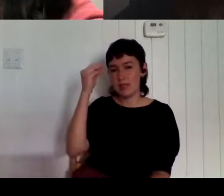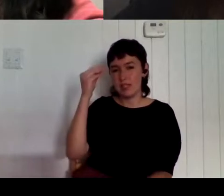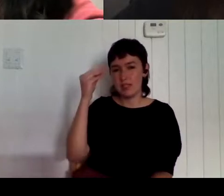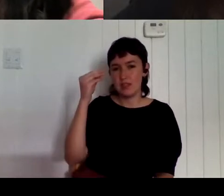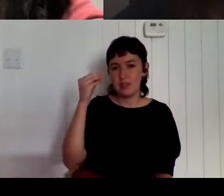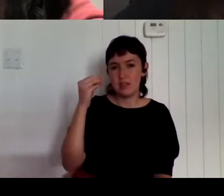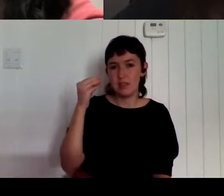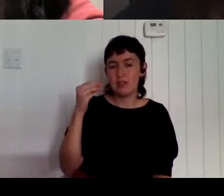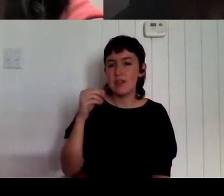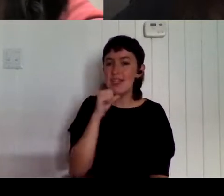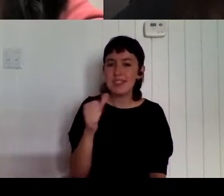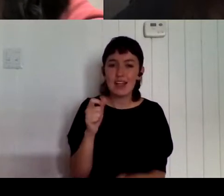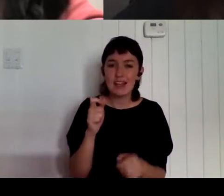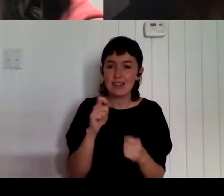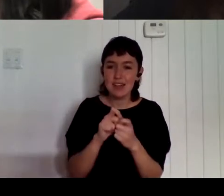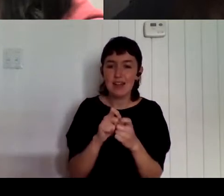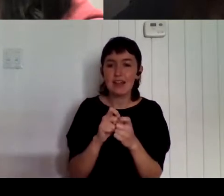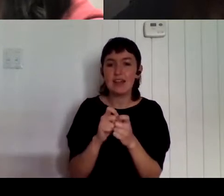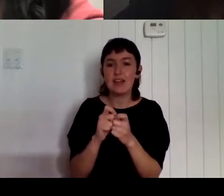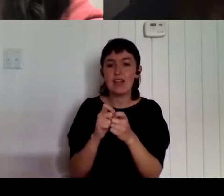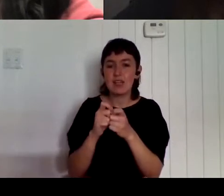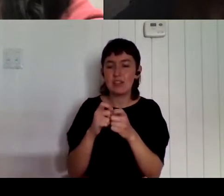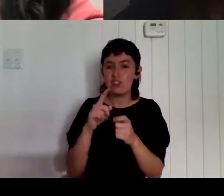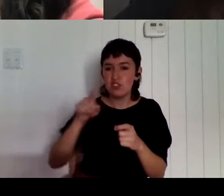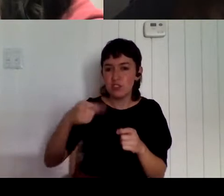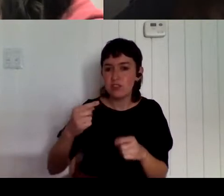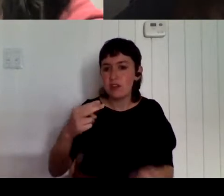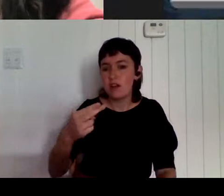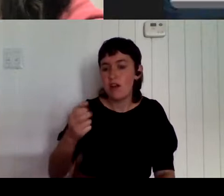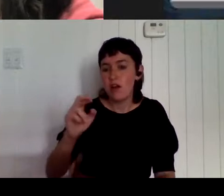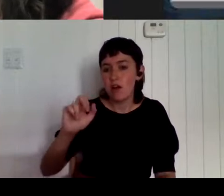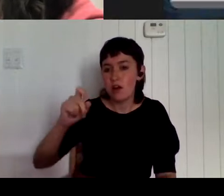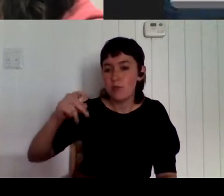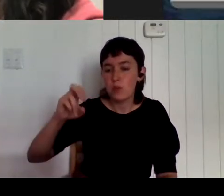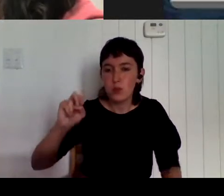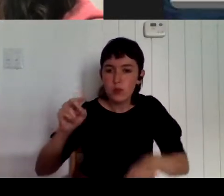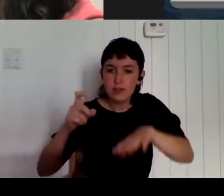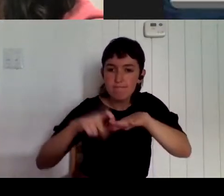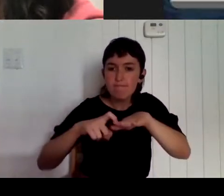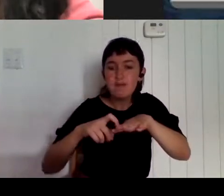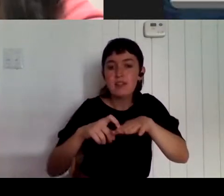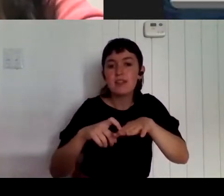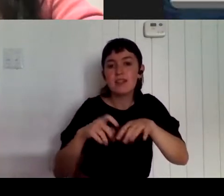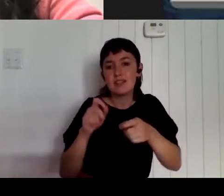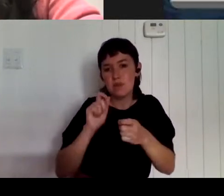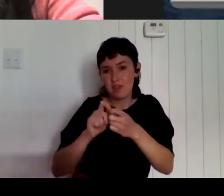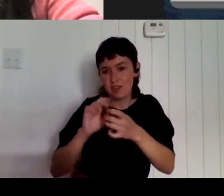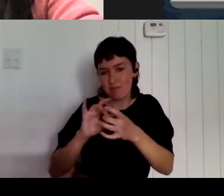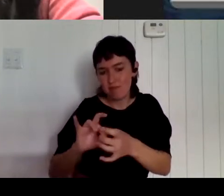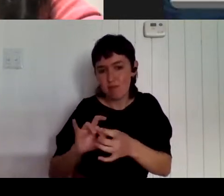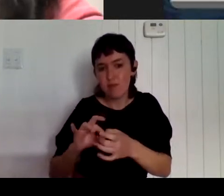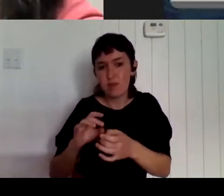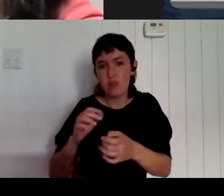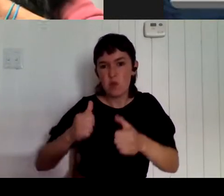getting harpooned. It's about what's also on the harpoon. Yeah. So it depends on which chemical is on your harpoon about which chemical